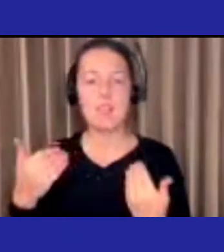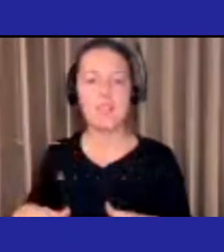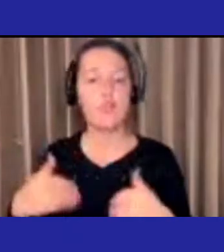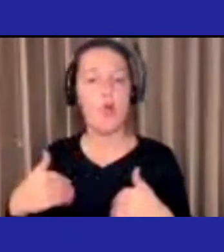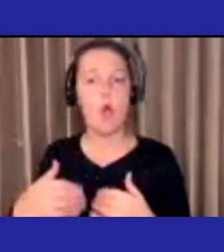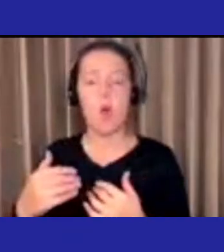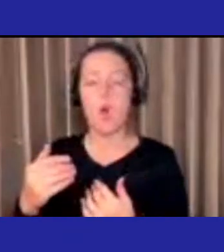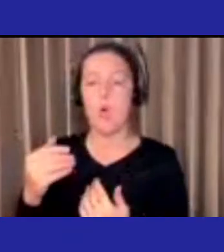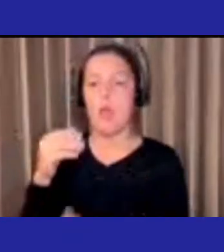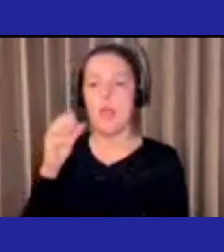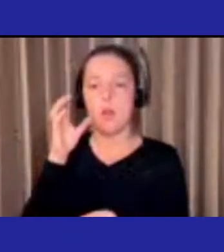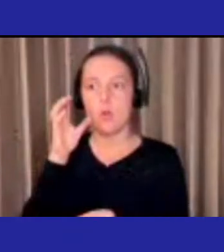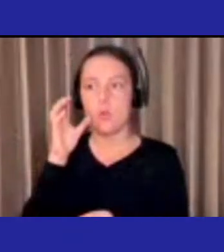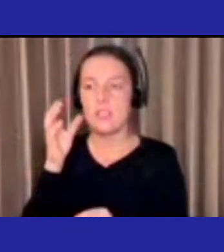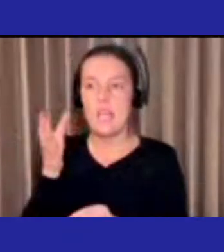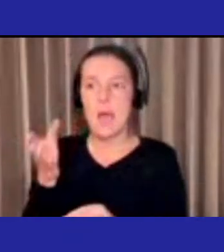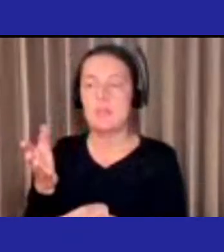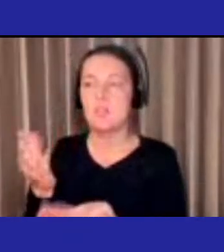that was missing.